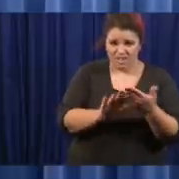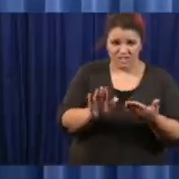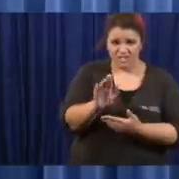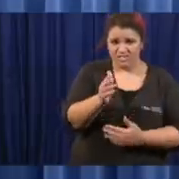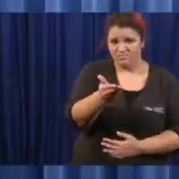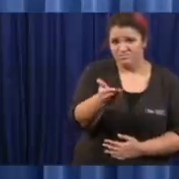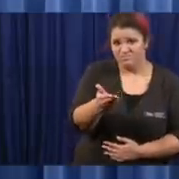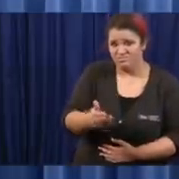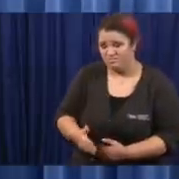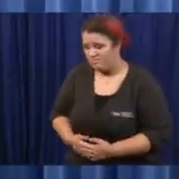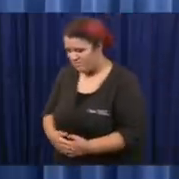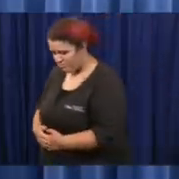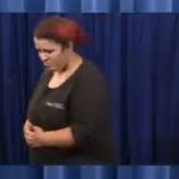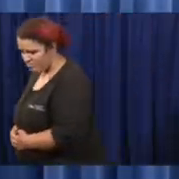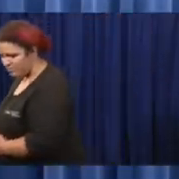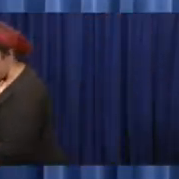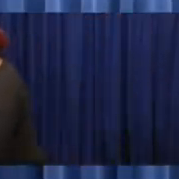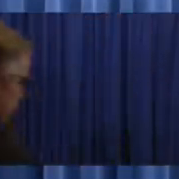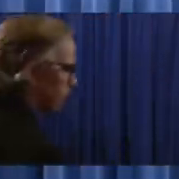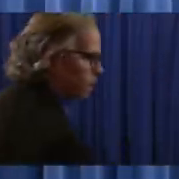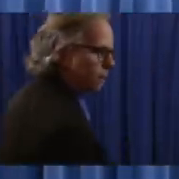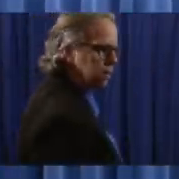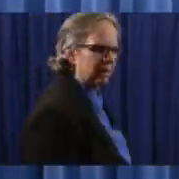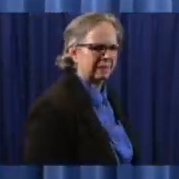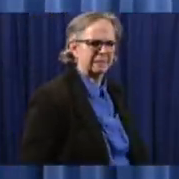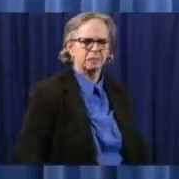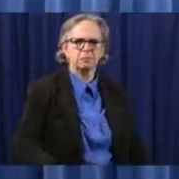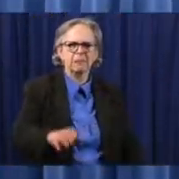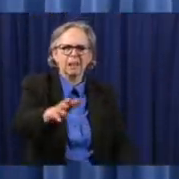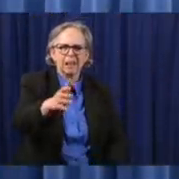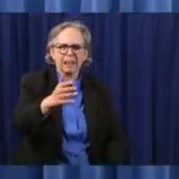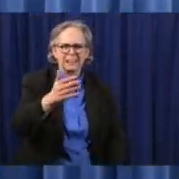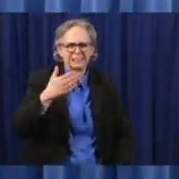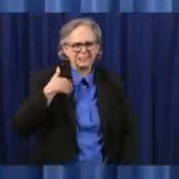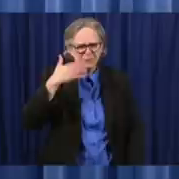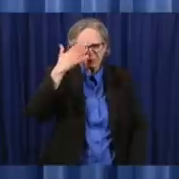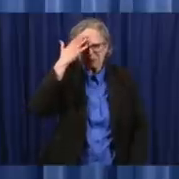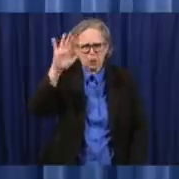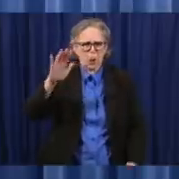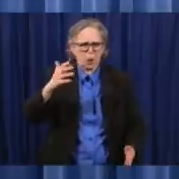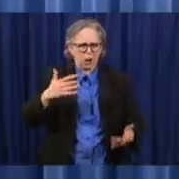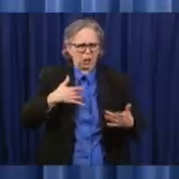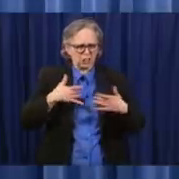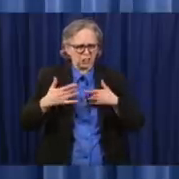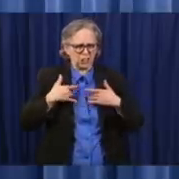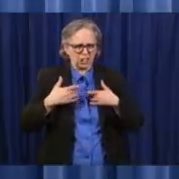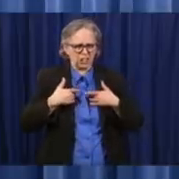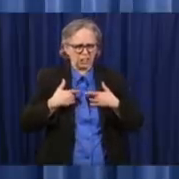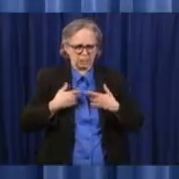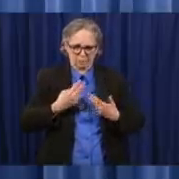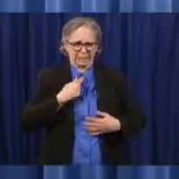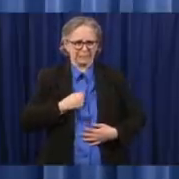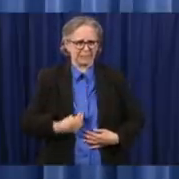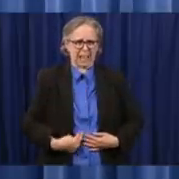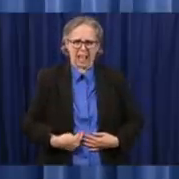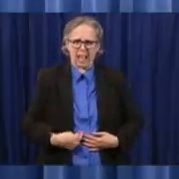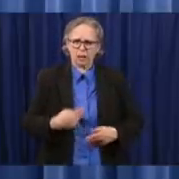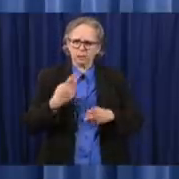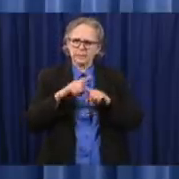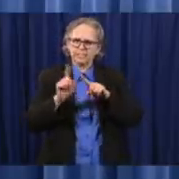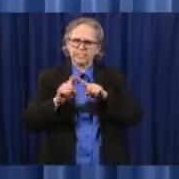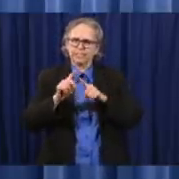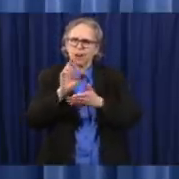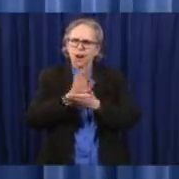Laura, I don't know. It is of great concern. I wear a tie of one of our great universities every day, or most every